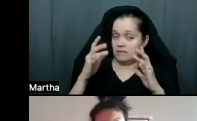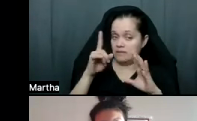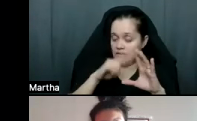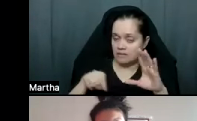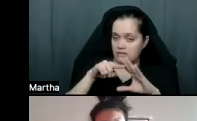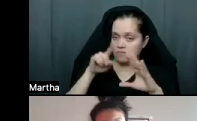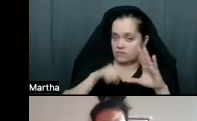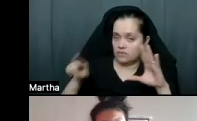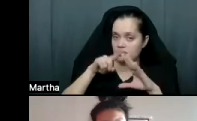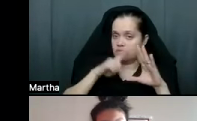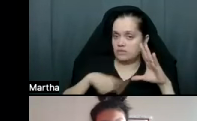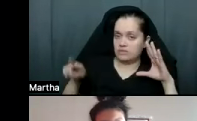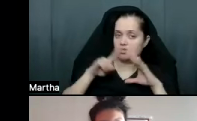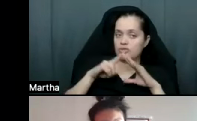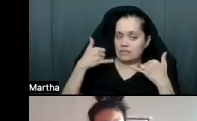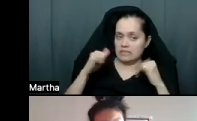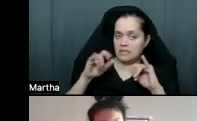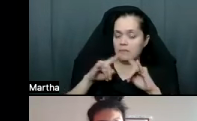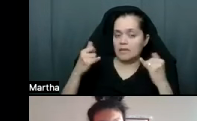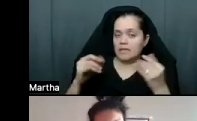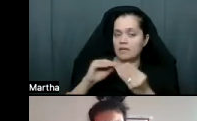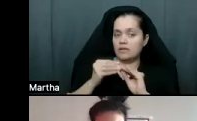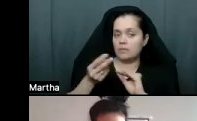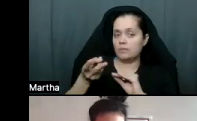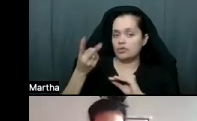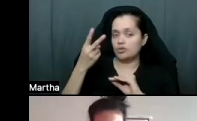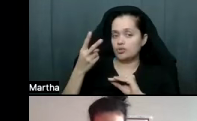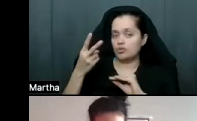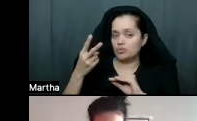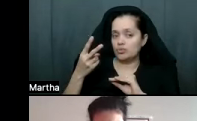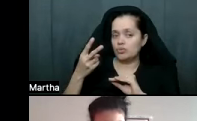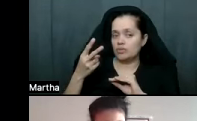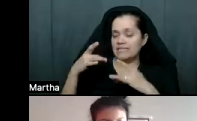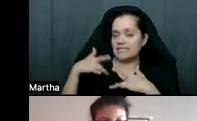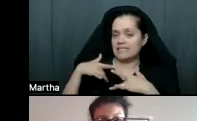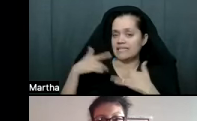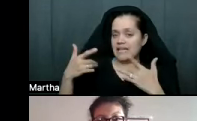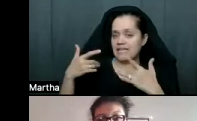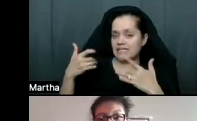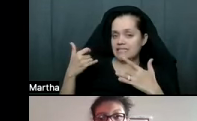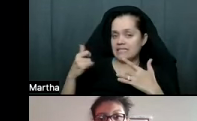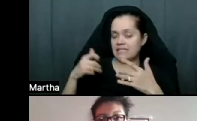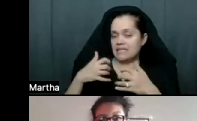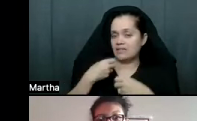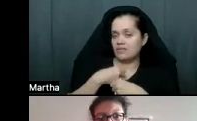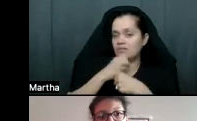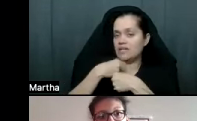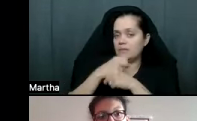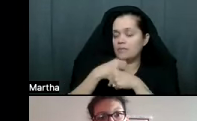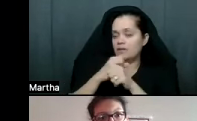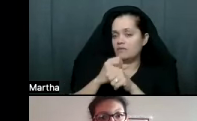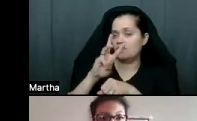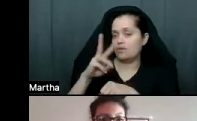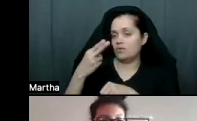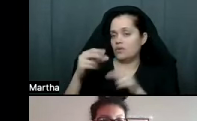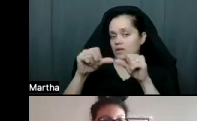circular pattern to it, but now number 2 is this light and manufacturing warehouse kind of